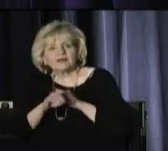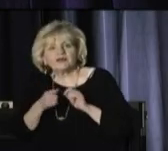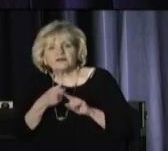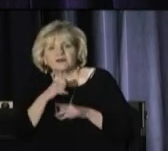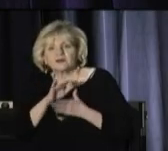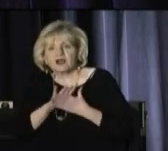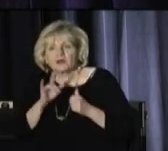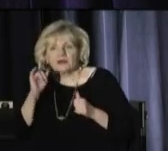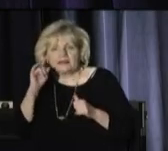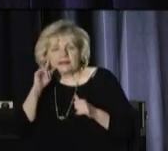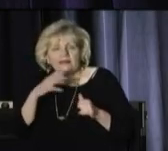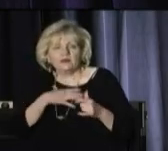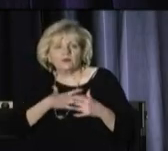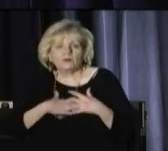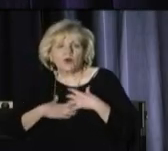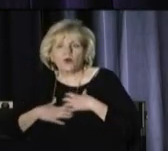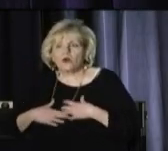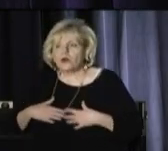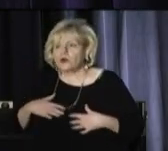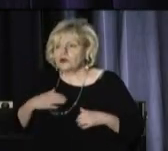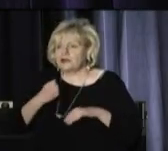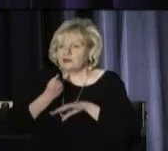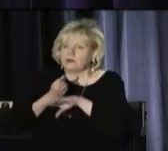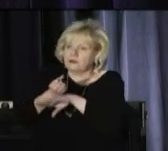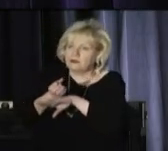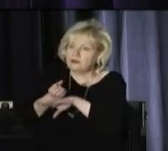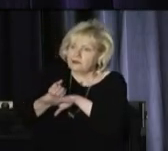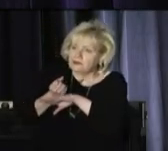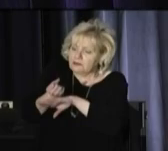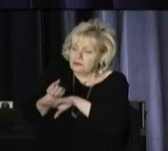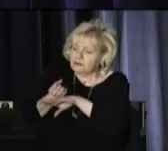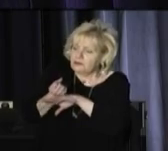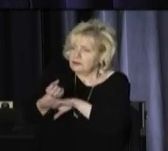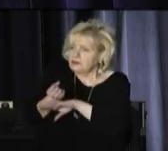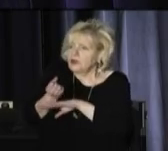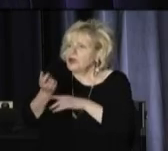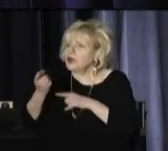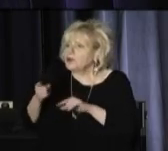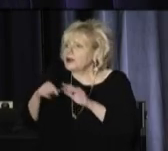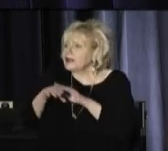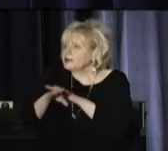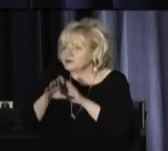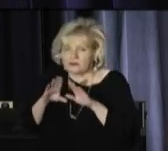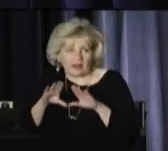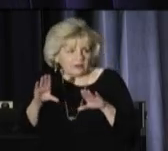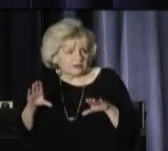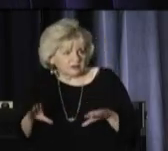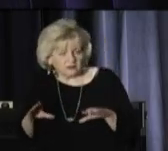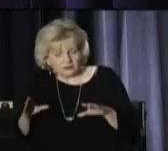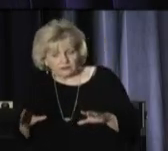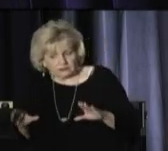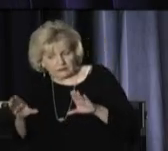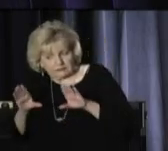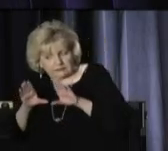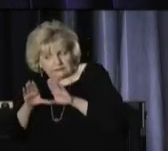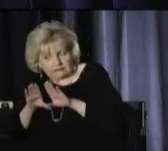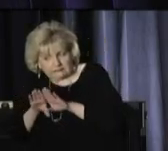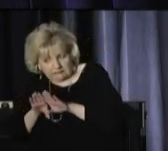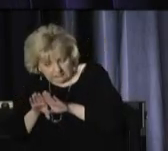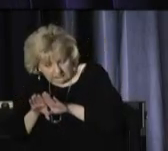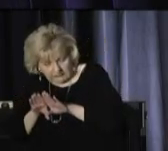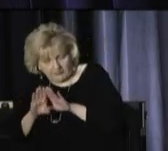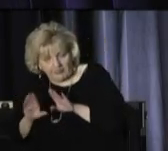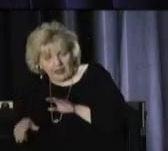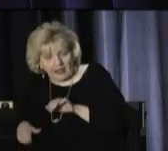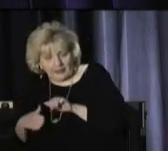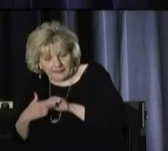hear moaning and pounding like a board hitting a wall as soon as I entered the house. I would shut the door quietly behind